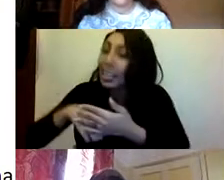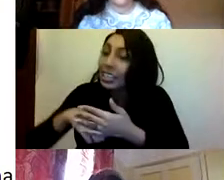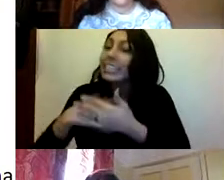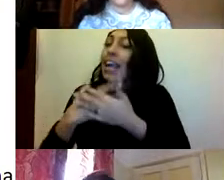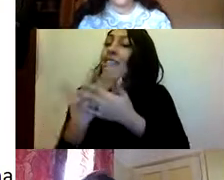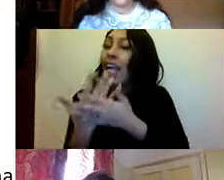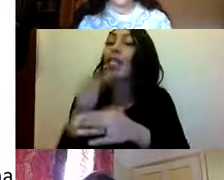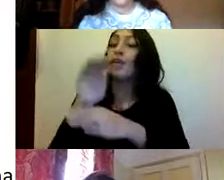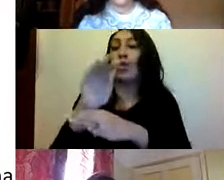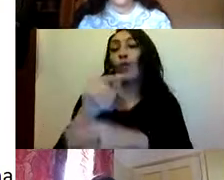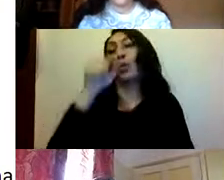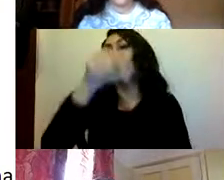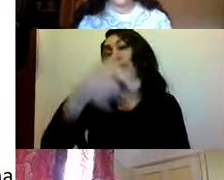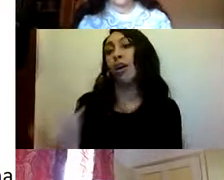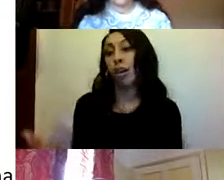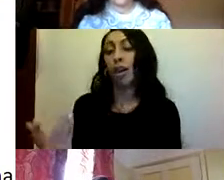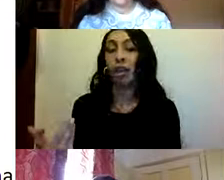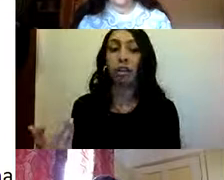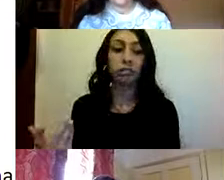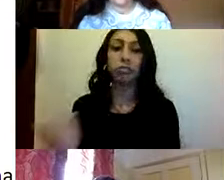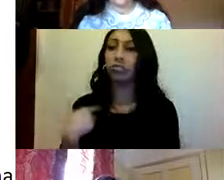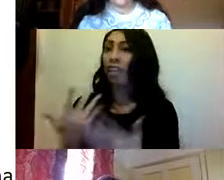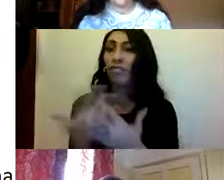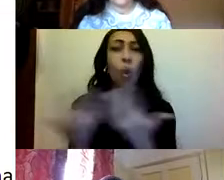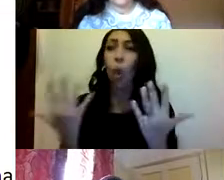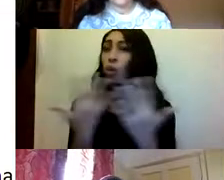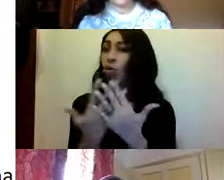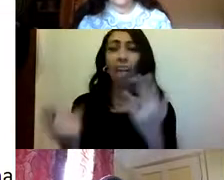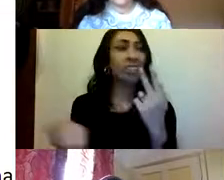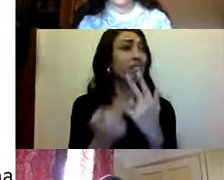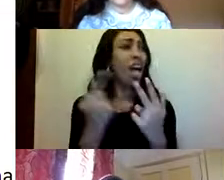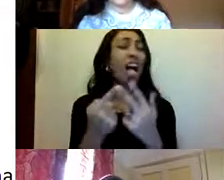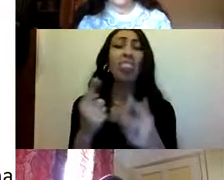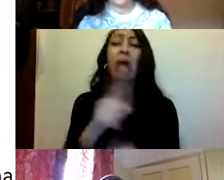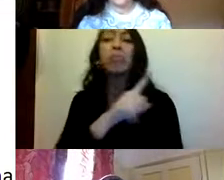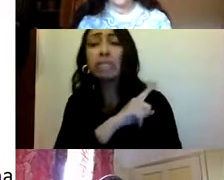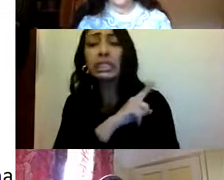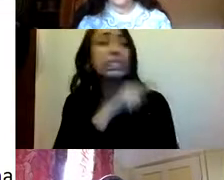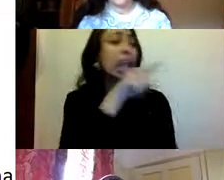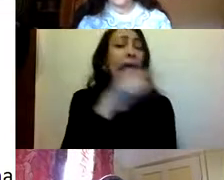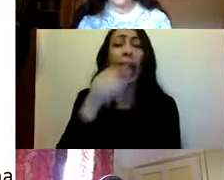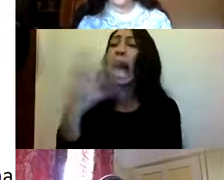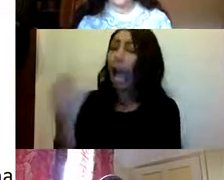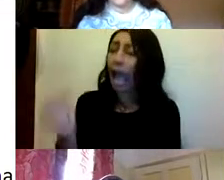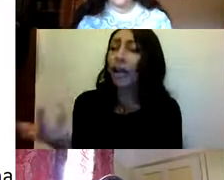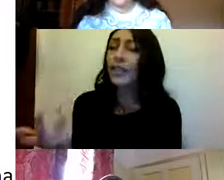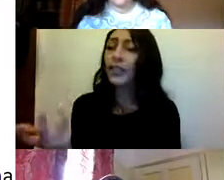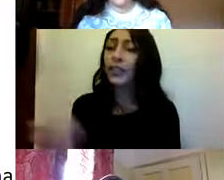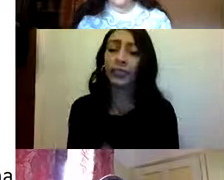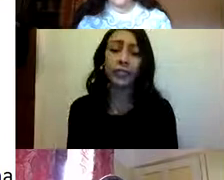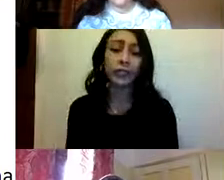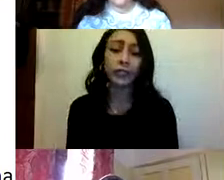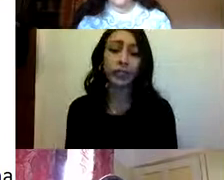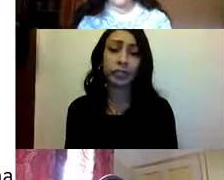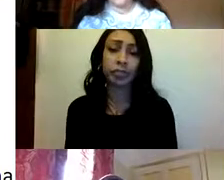future. But we have lots of other purposes around what we do. And as I